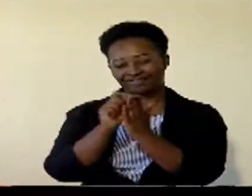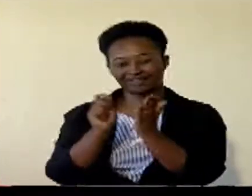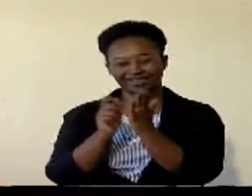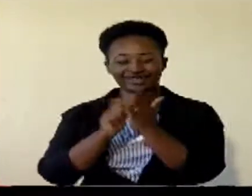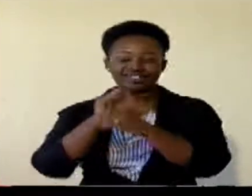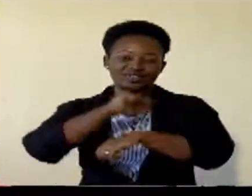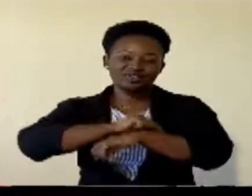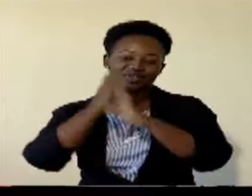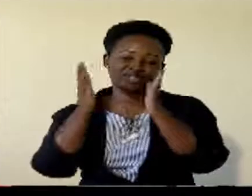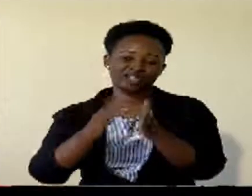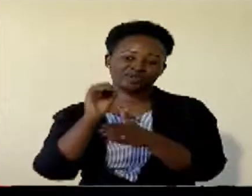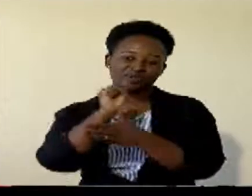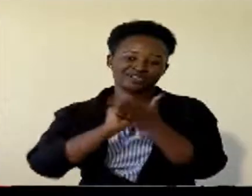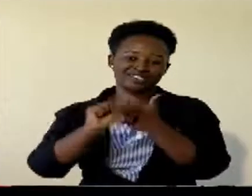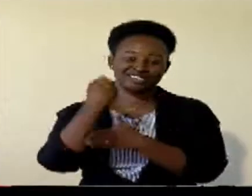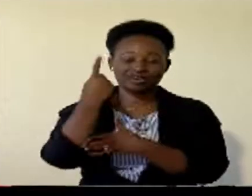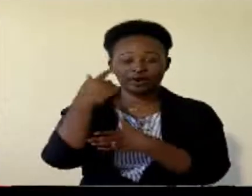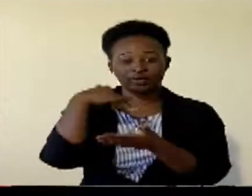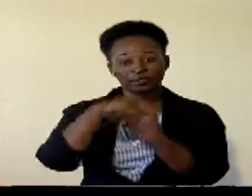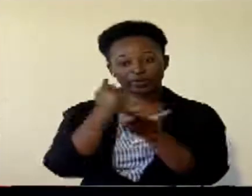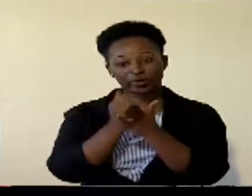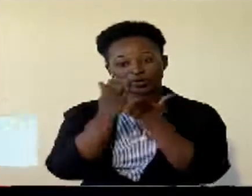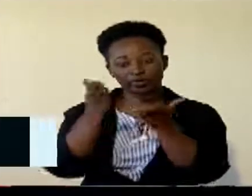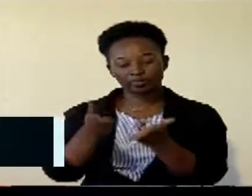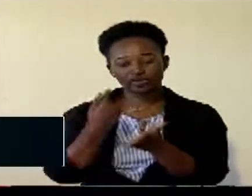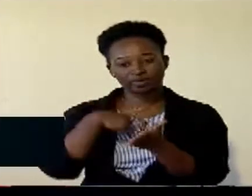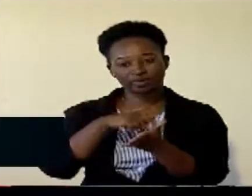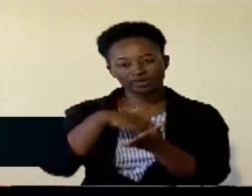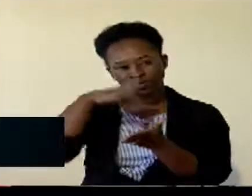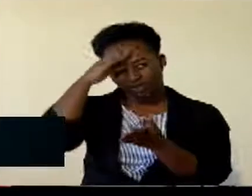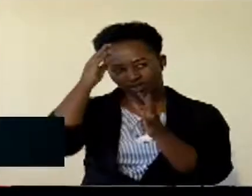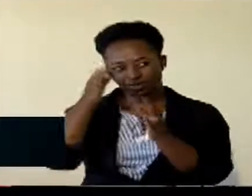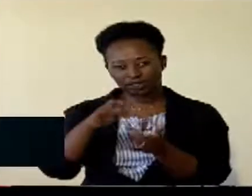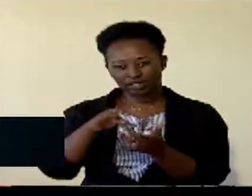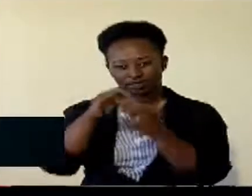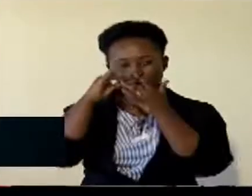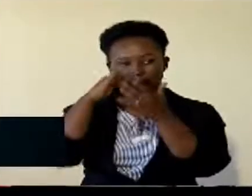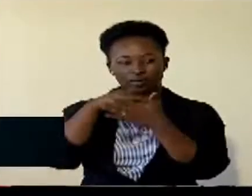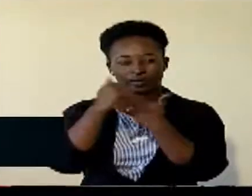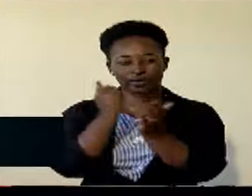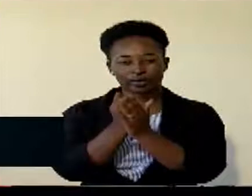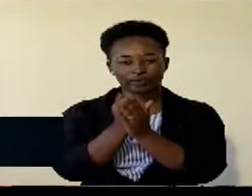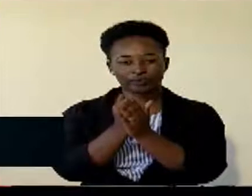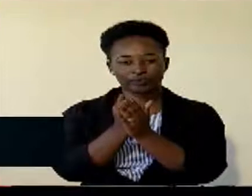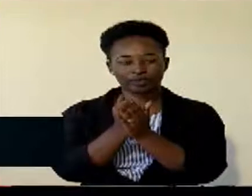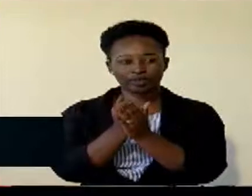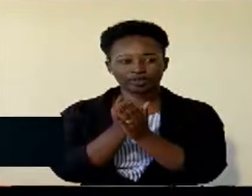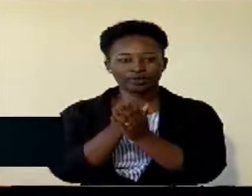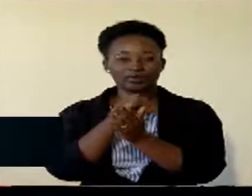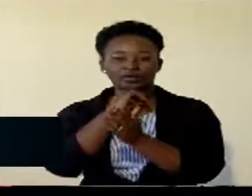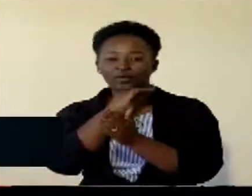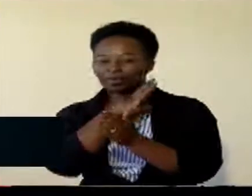1, because today's lesson is a bit special because of the complaints